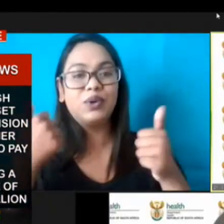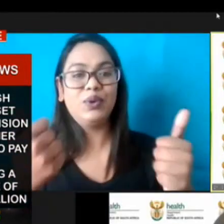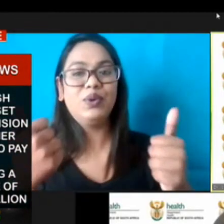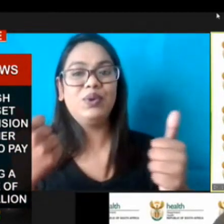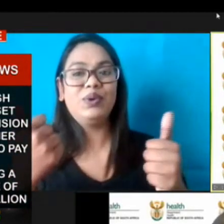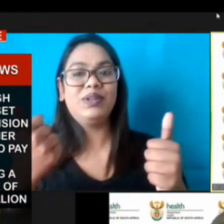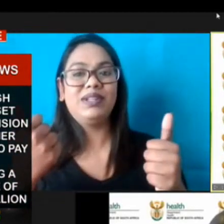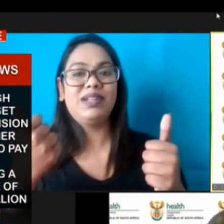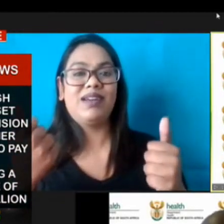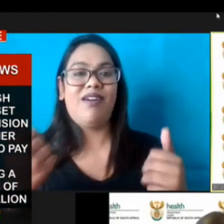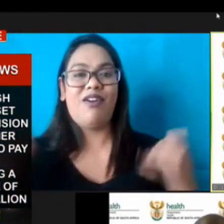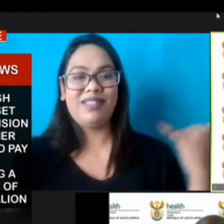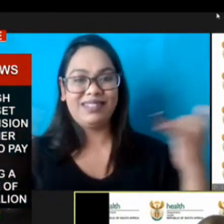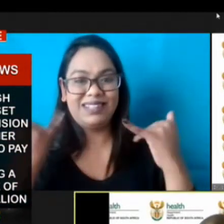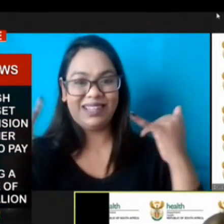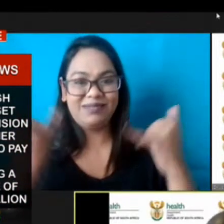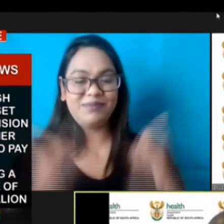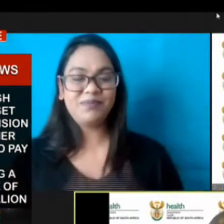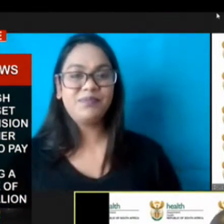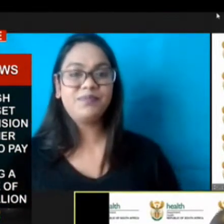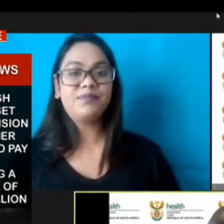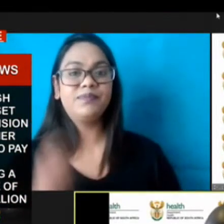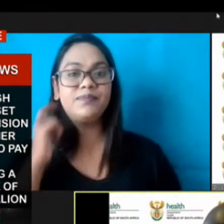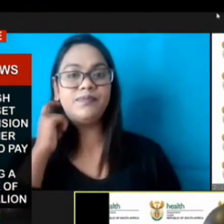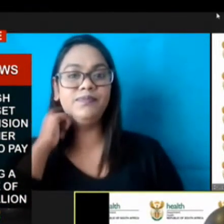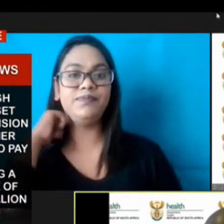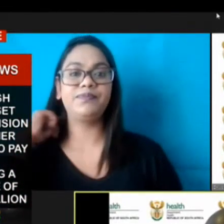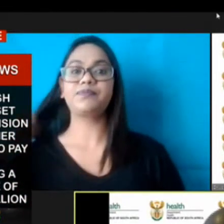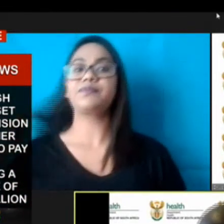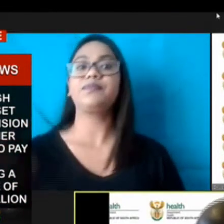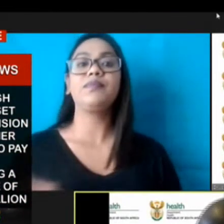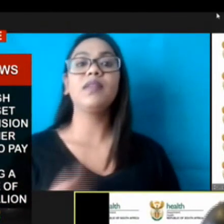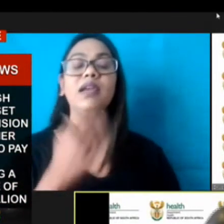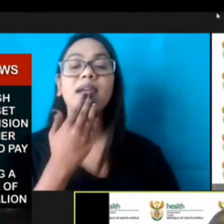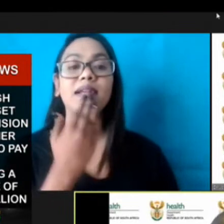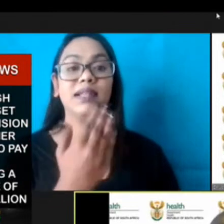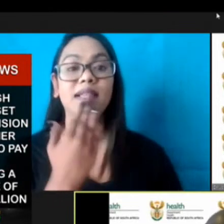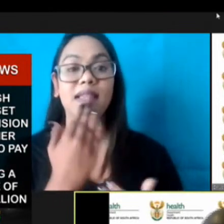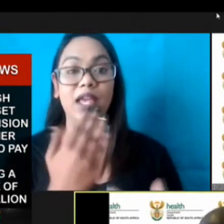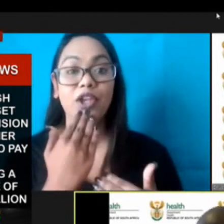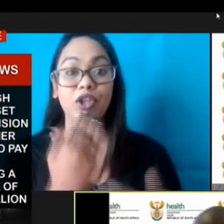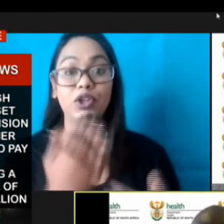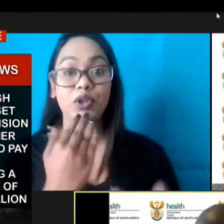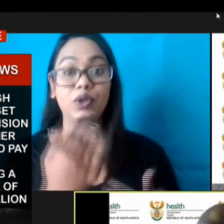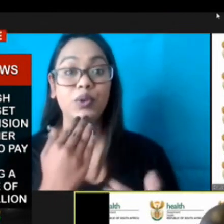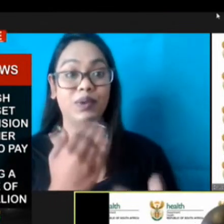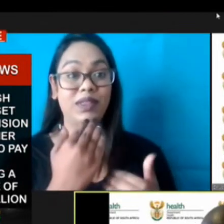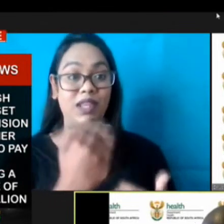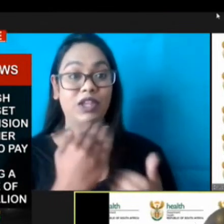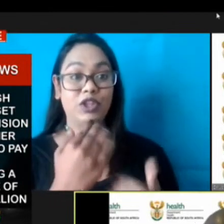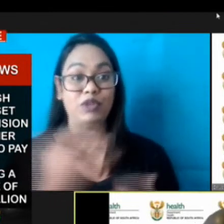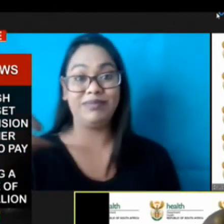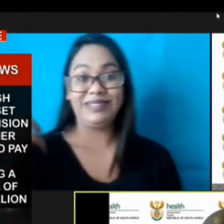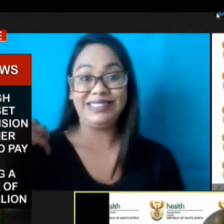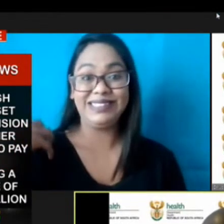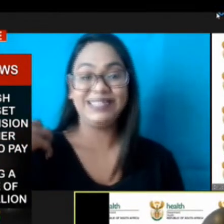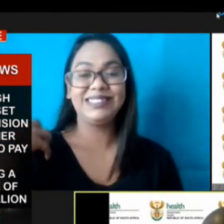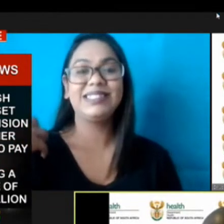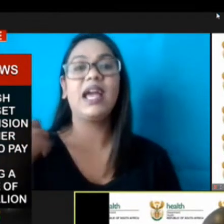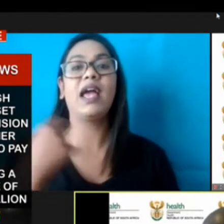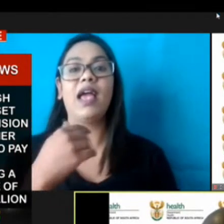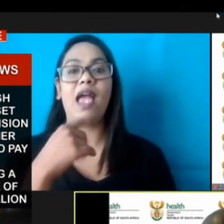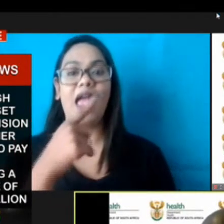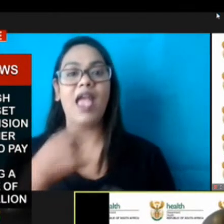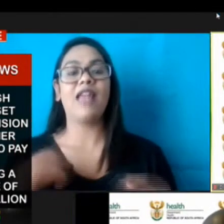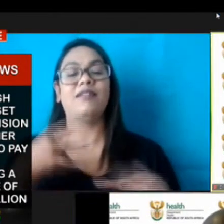much. Thanks, Minister. And indeed, we need to prioritize the jab ahead of any other activities, as you have